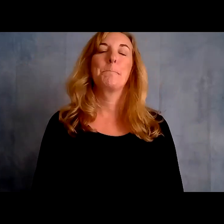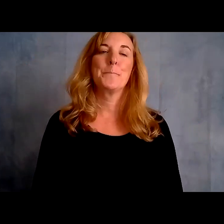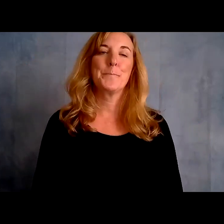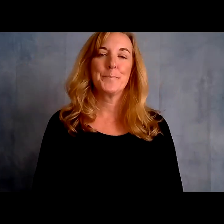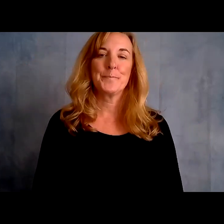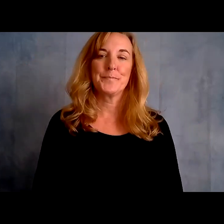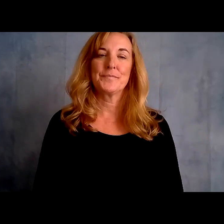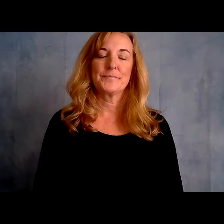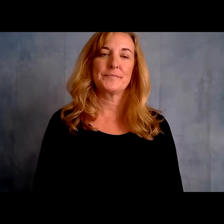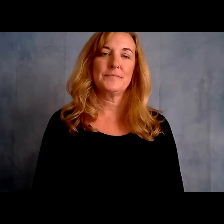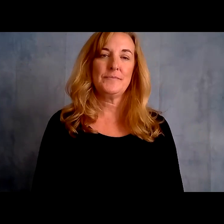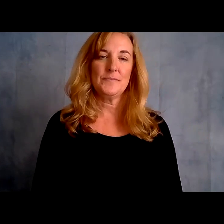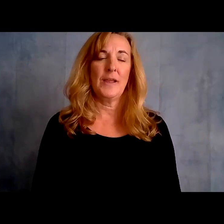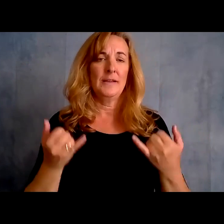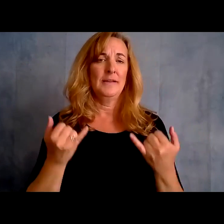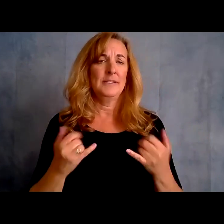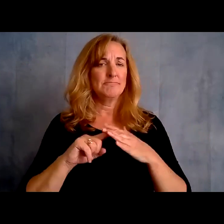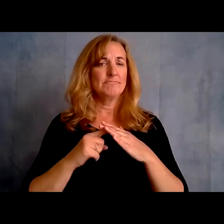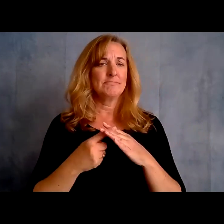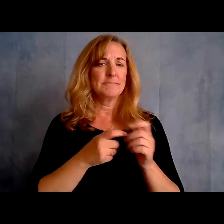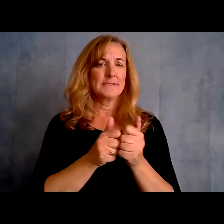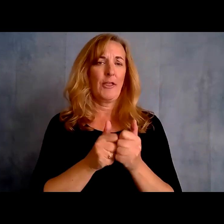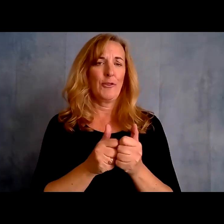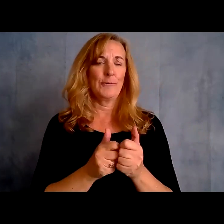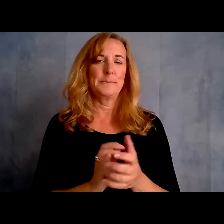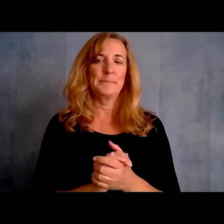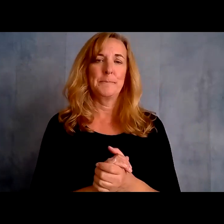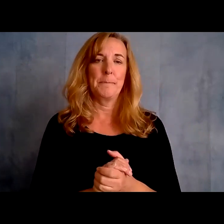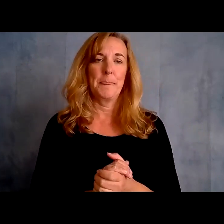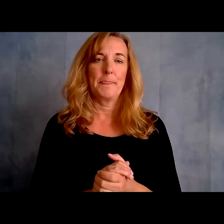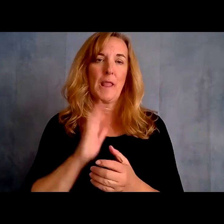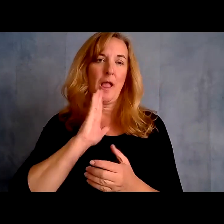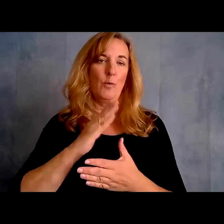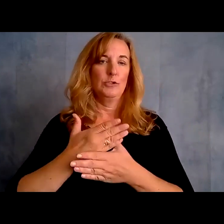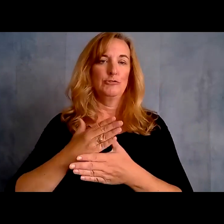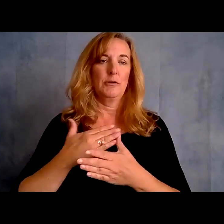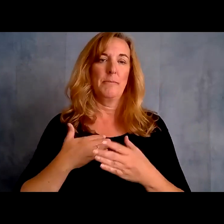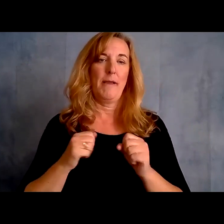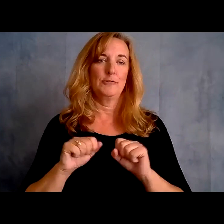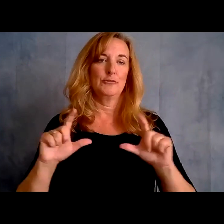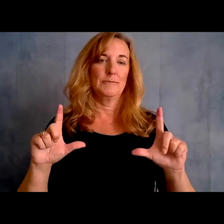Let's hop into this together. I am going to share my screen here.